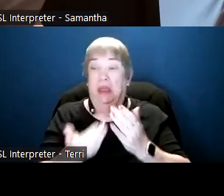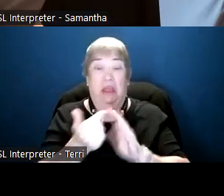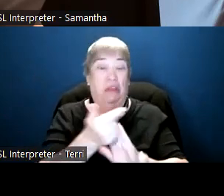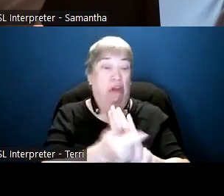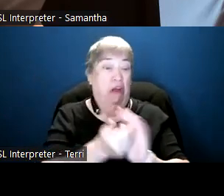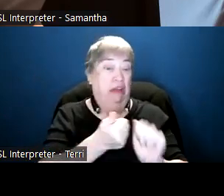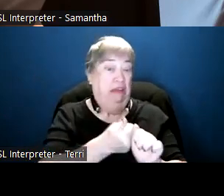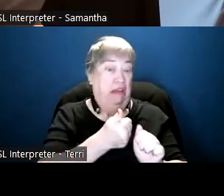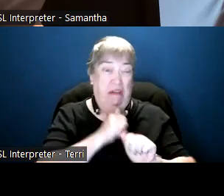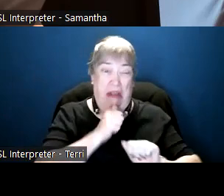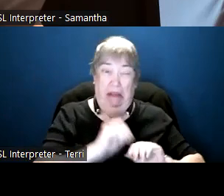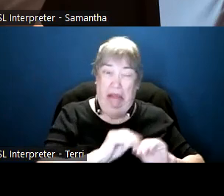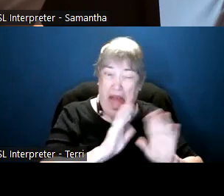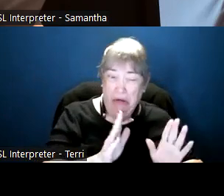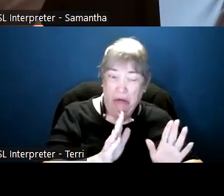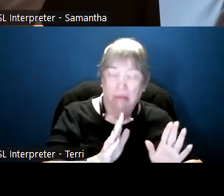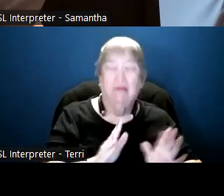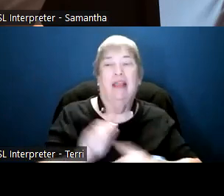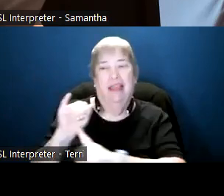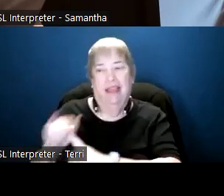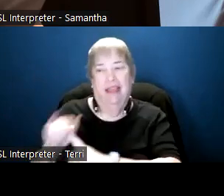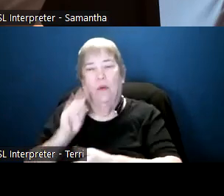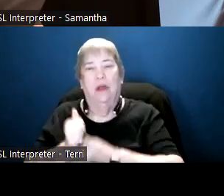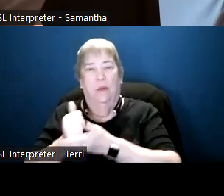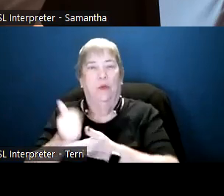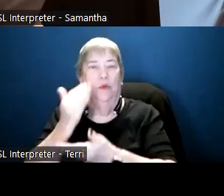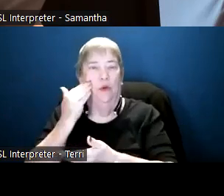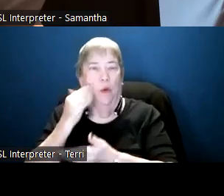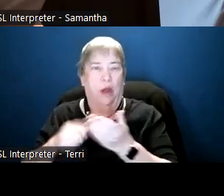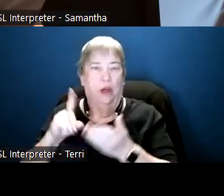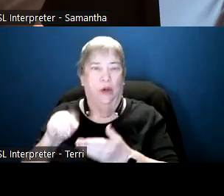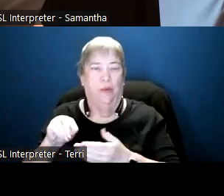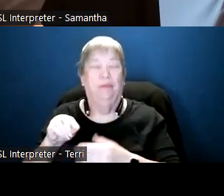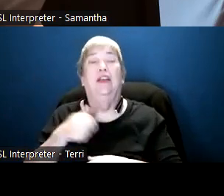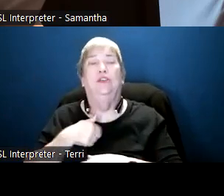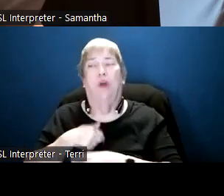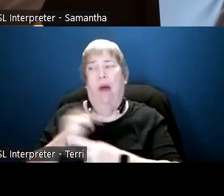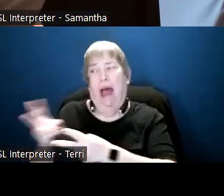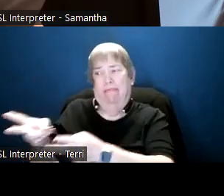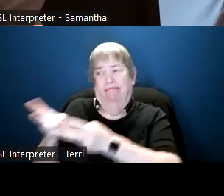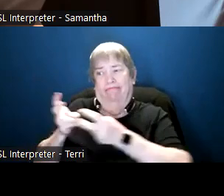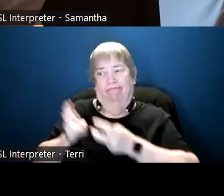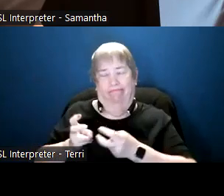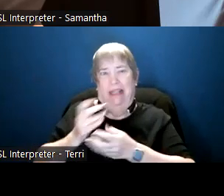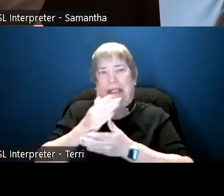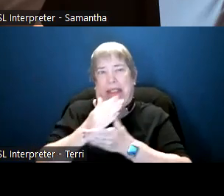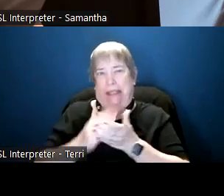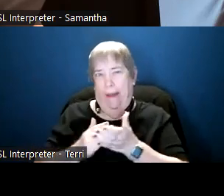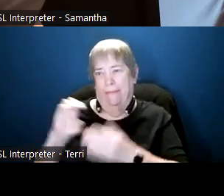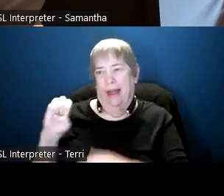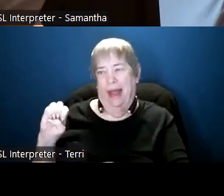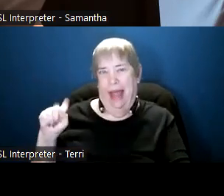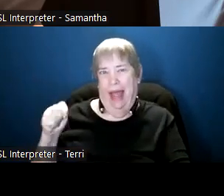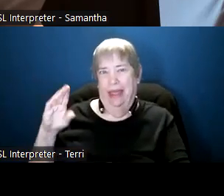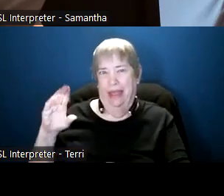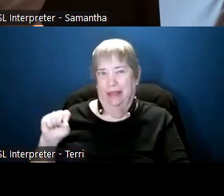look at the professional ethics of a couple of different professions that we work with. So a great example